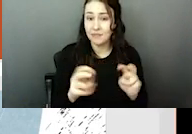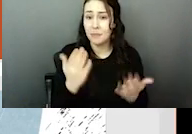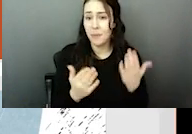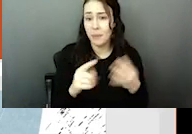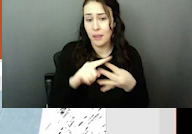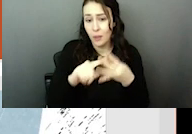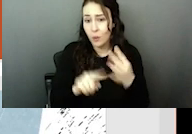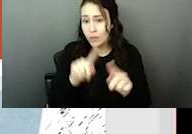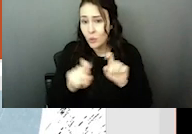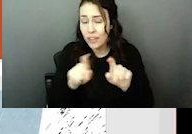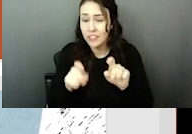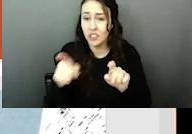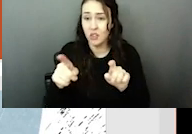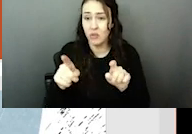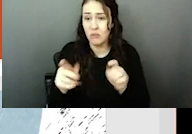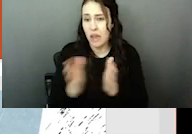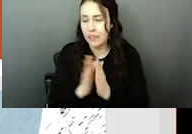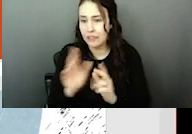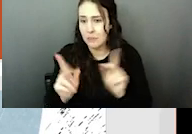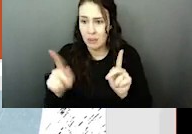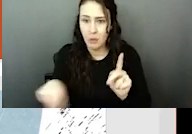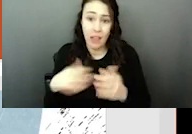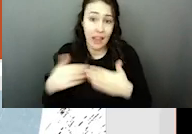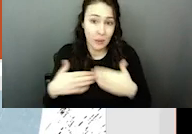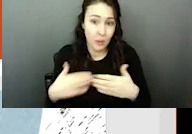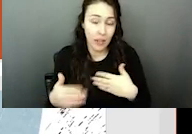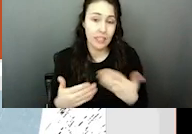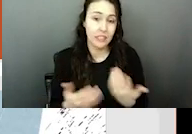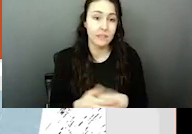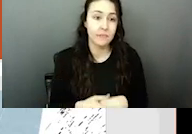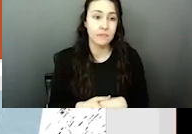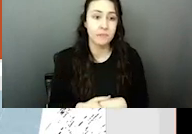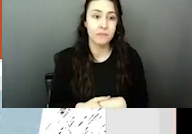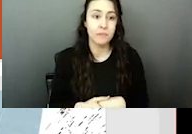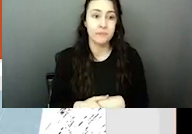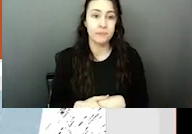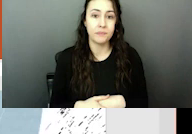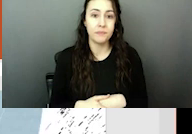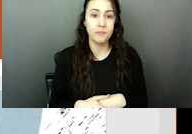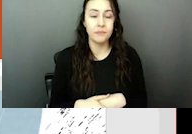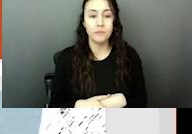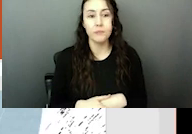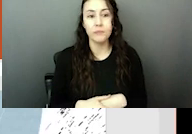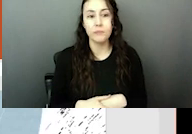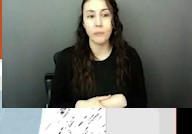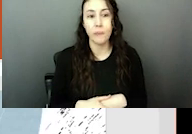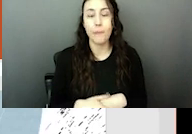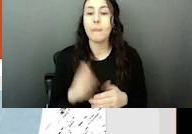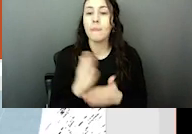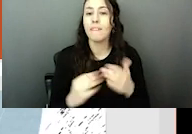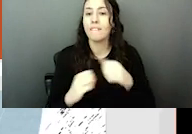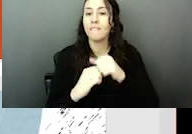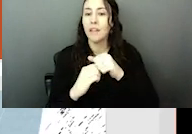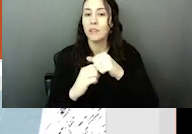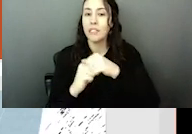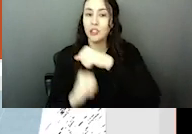people to reflect on anyway in your local practices. In addition, there's some foundational elements in the